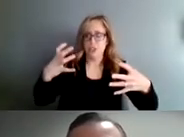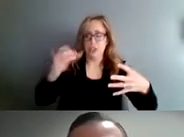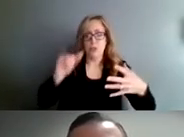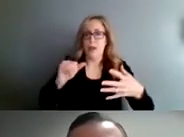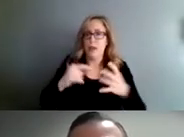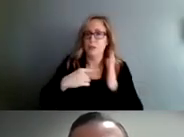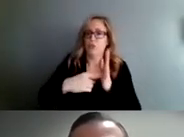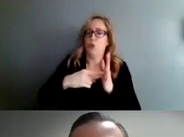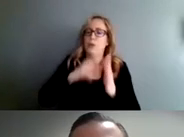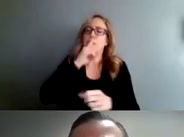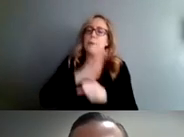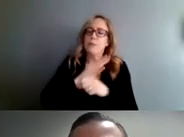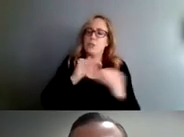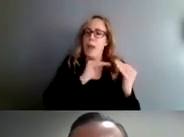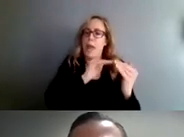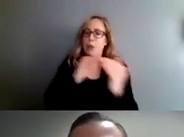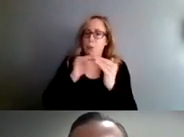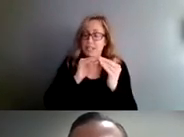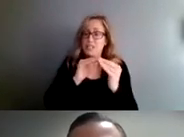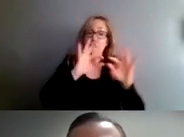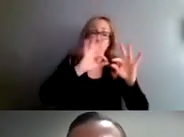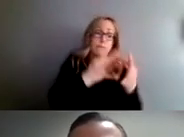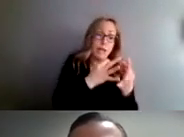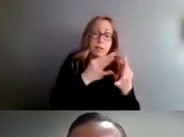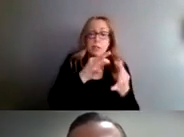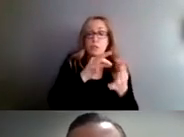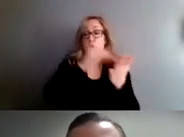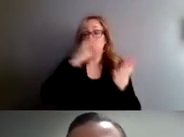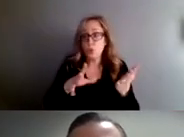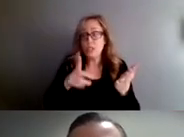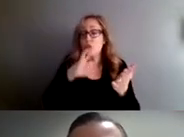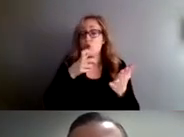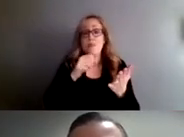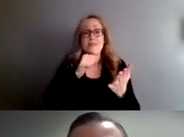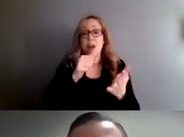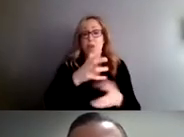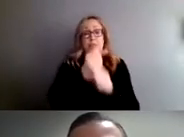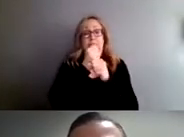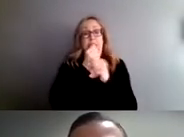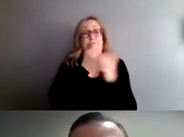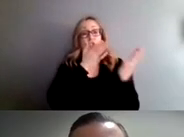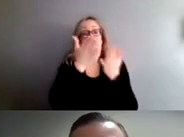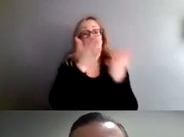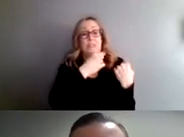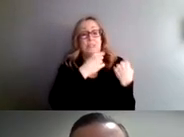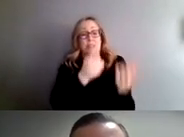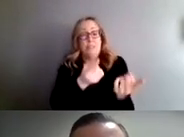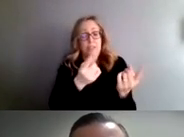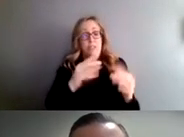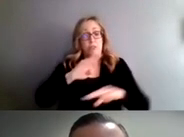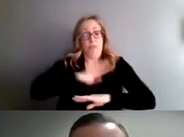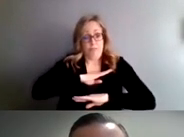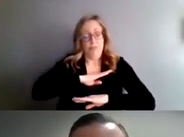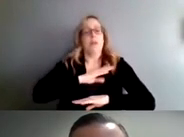to equity and make sure families and students who have historically been underserved have had a voice in the planning process. Next slide.